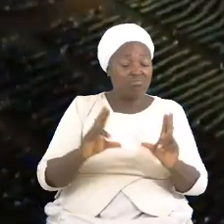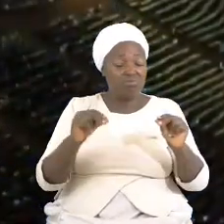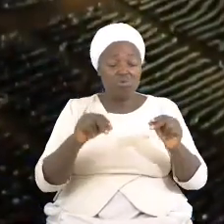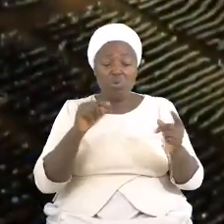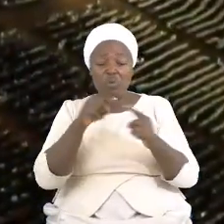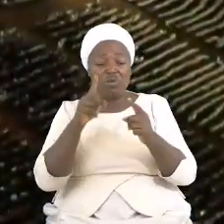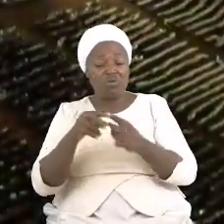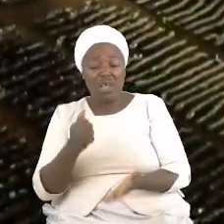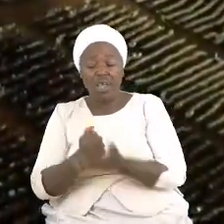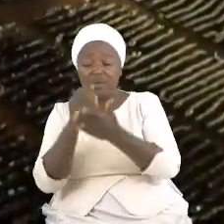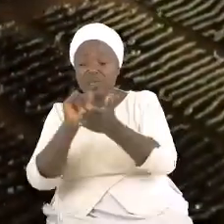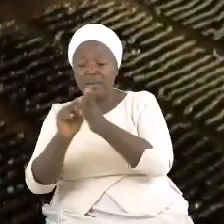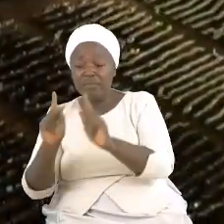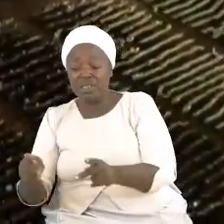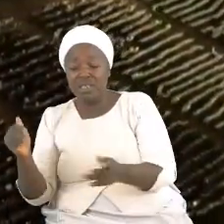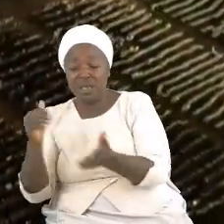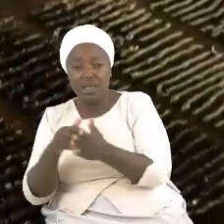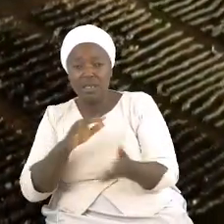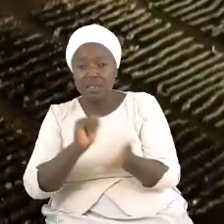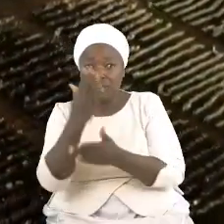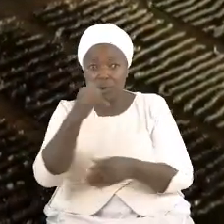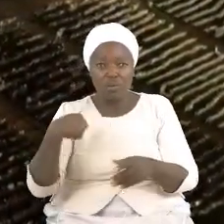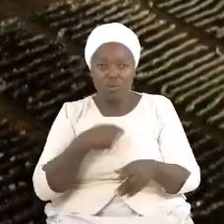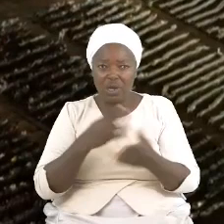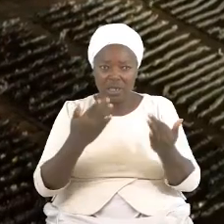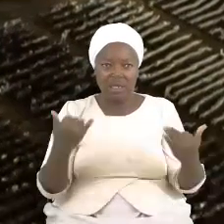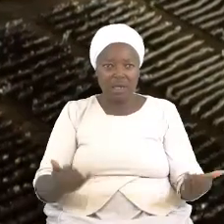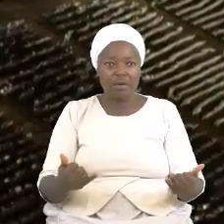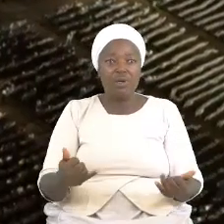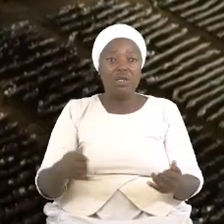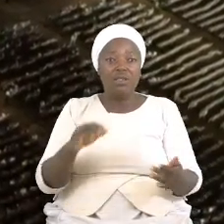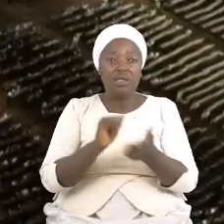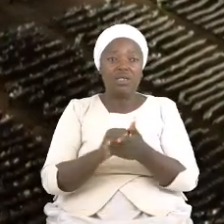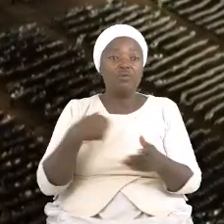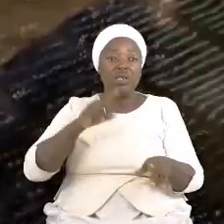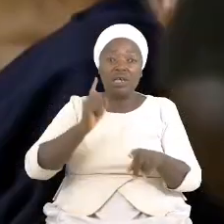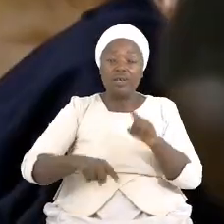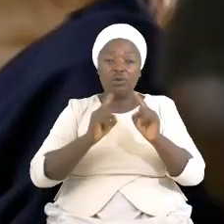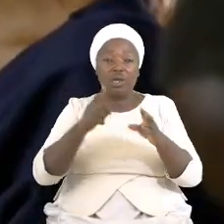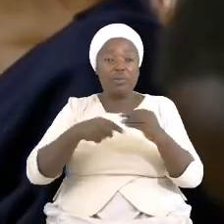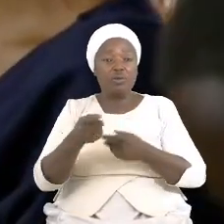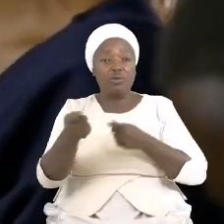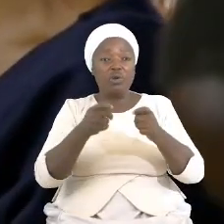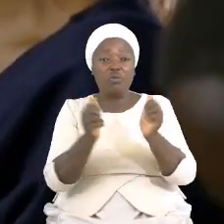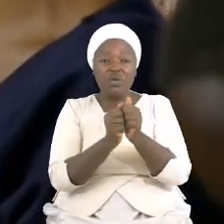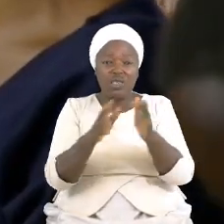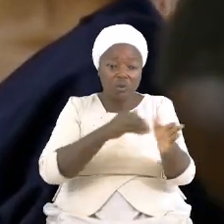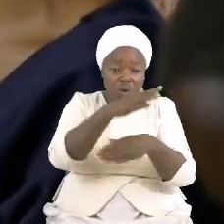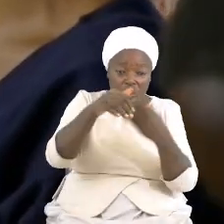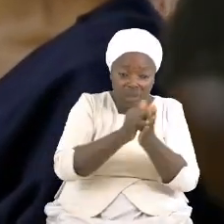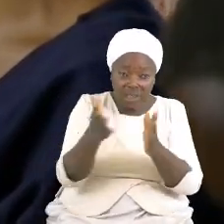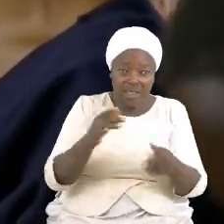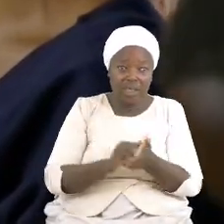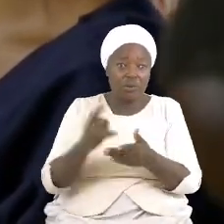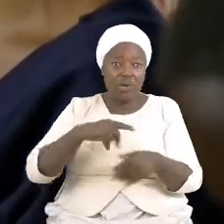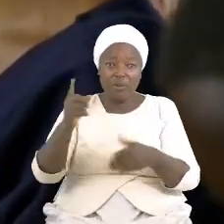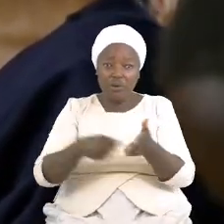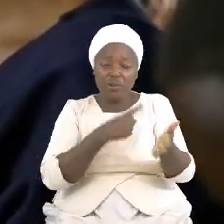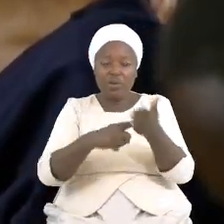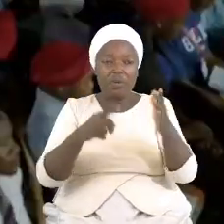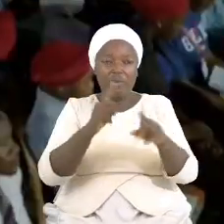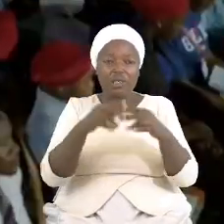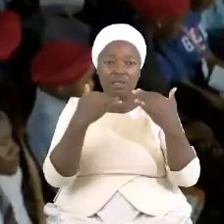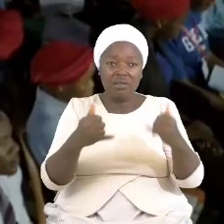about dominion without meaning. Tonight, dominion. I said tonight,